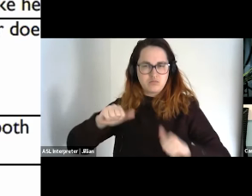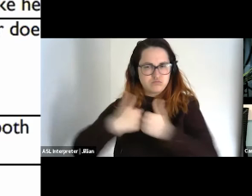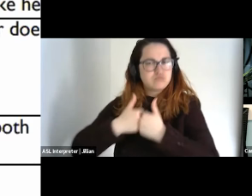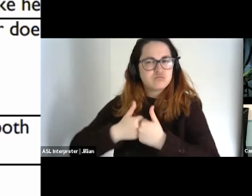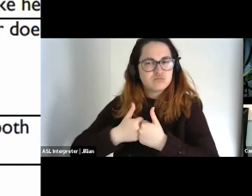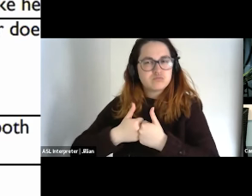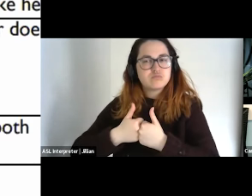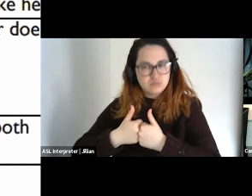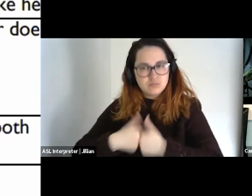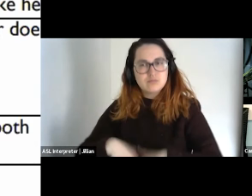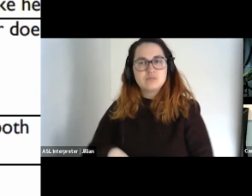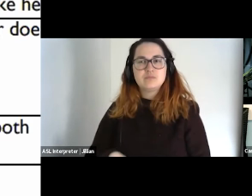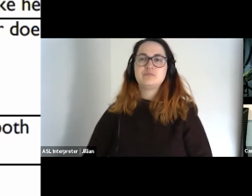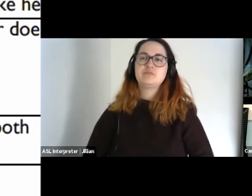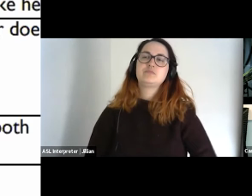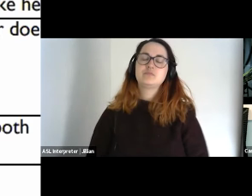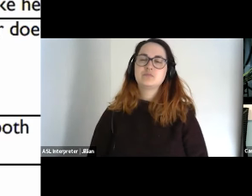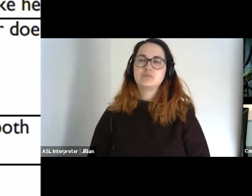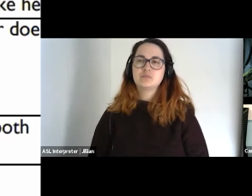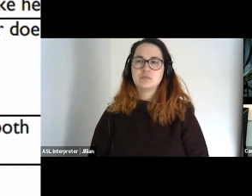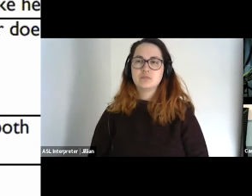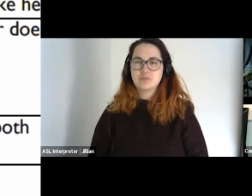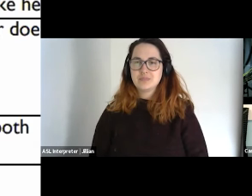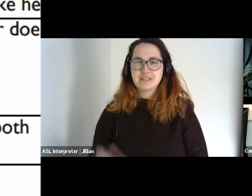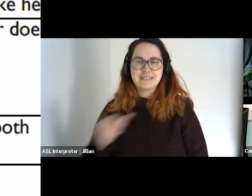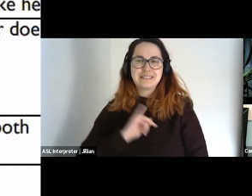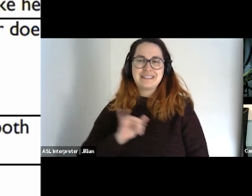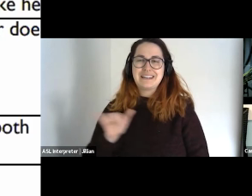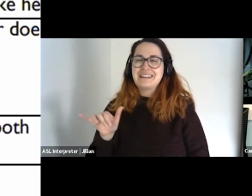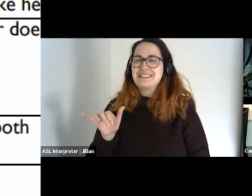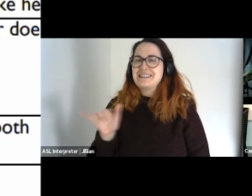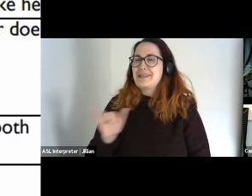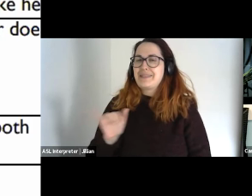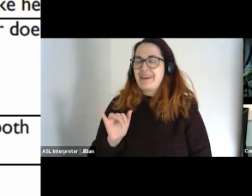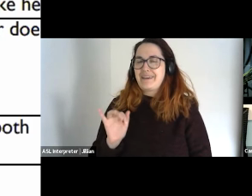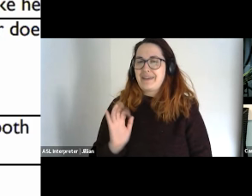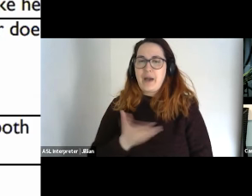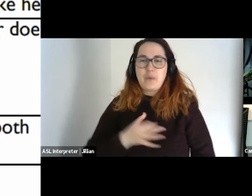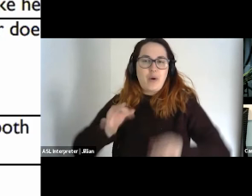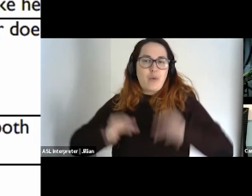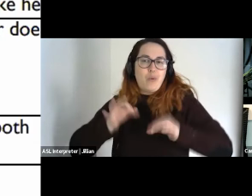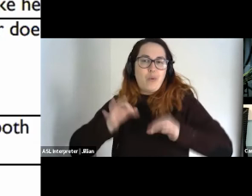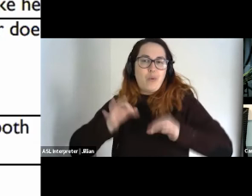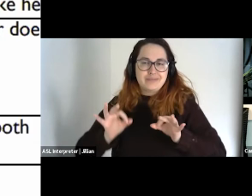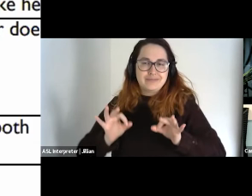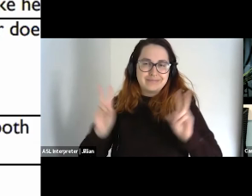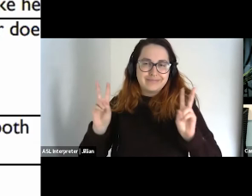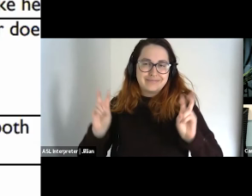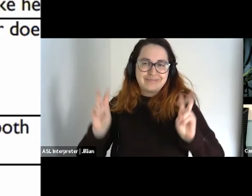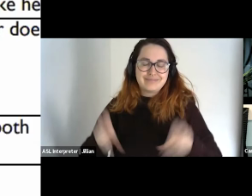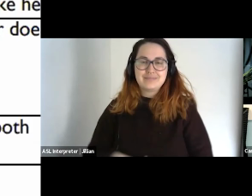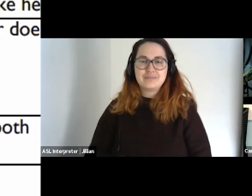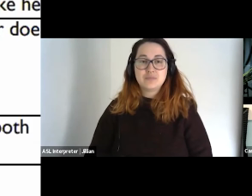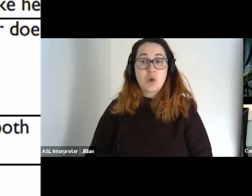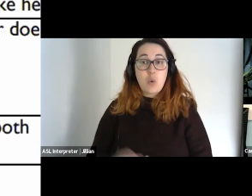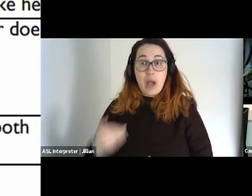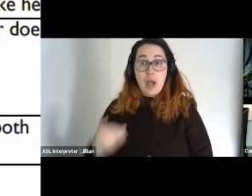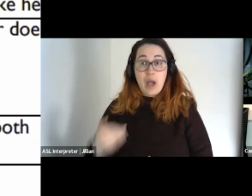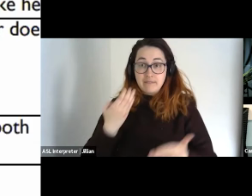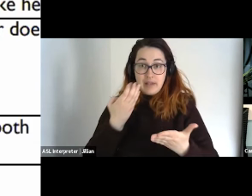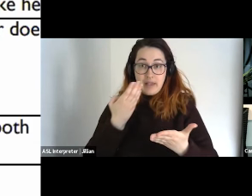of draw or challenge it in our court of life here. So is there any evidence that my thought is